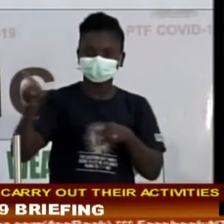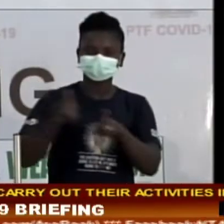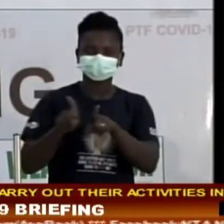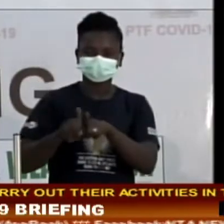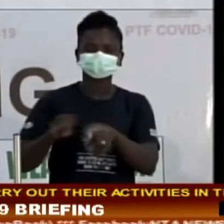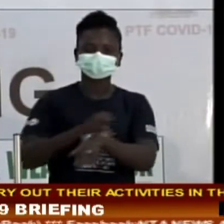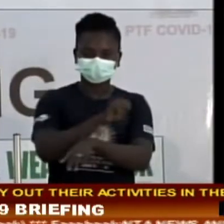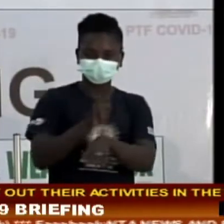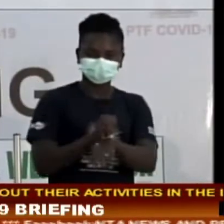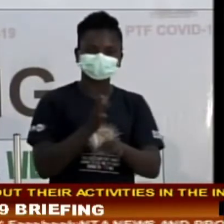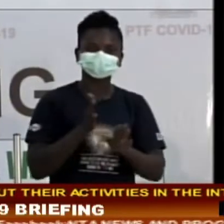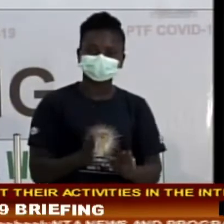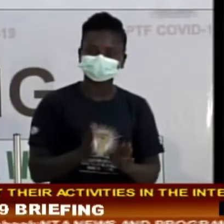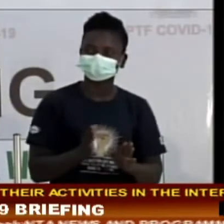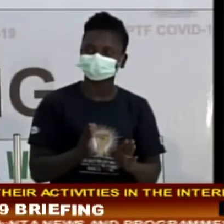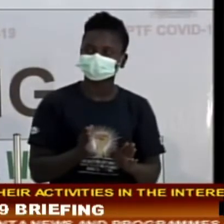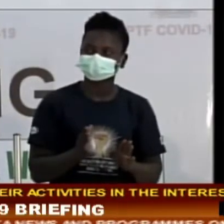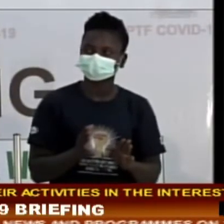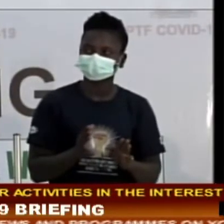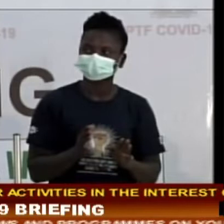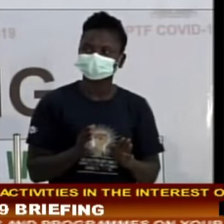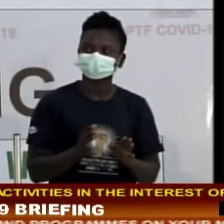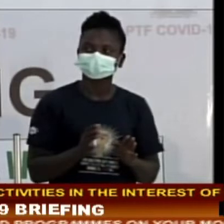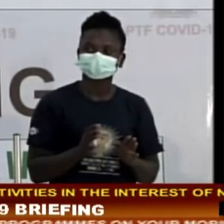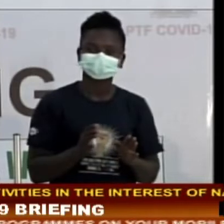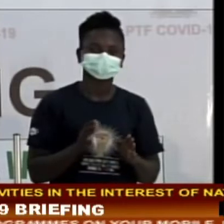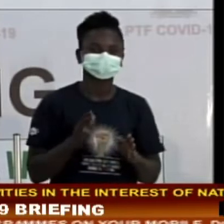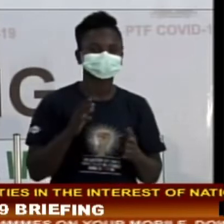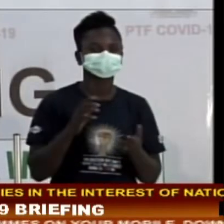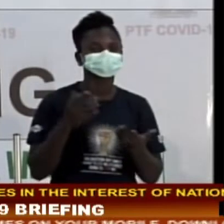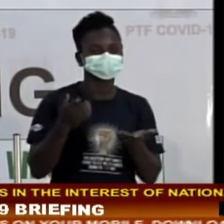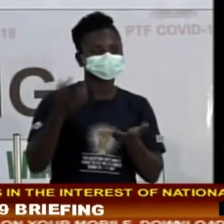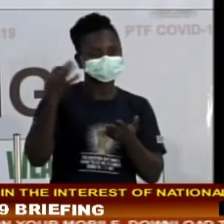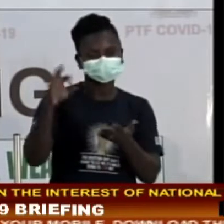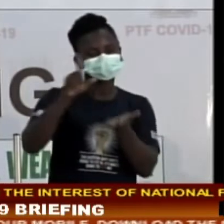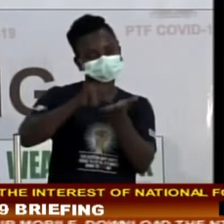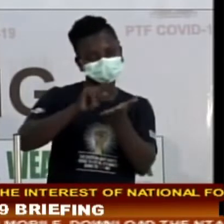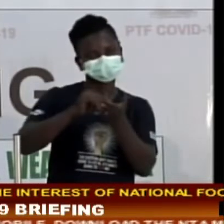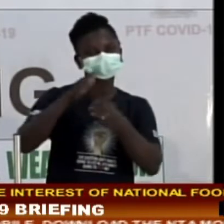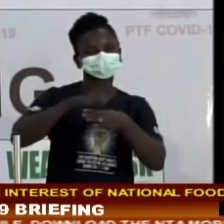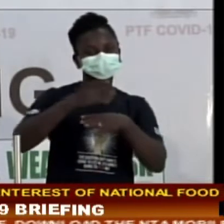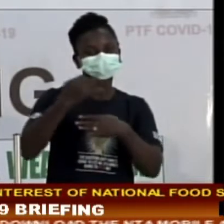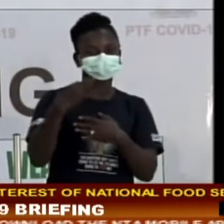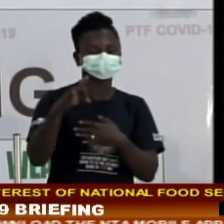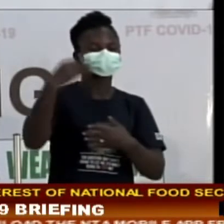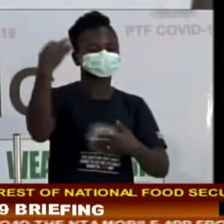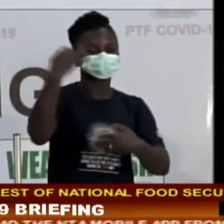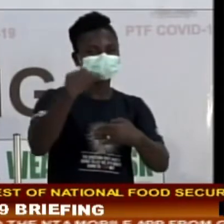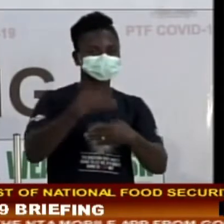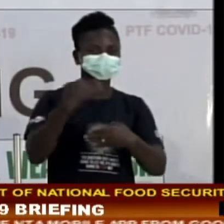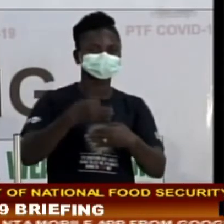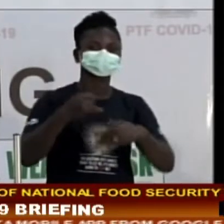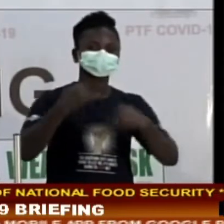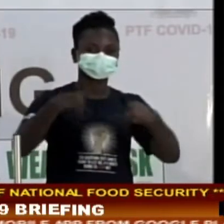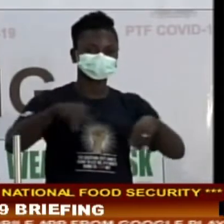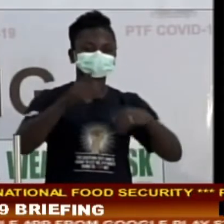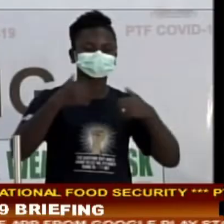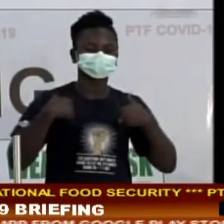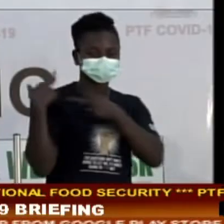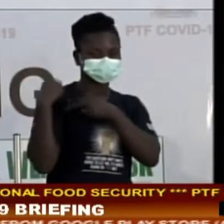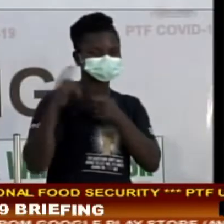employer of uh journalists who are on the front line so I believe that we have responsibilities to our